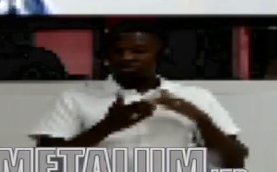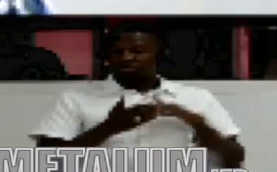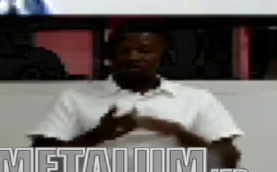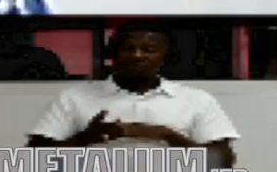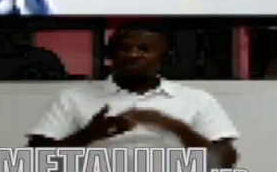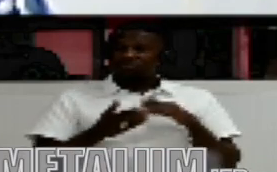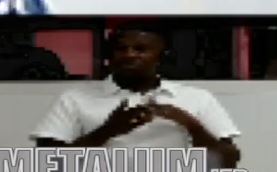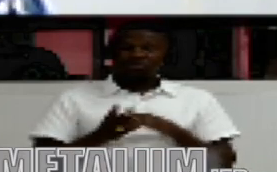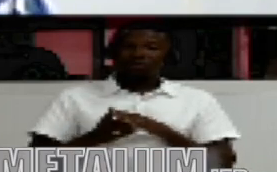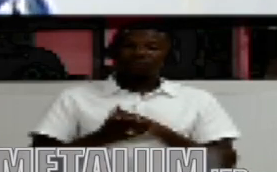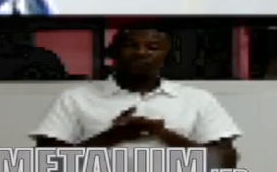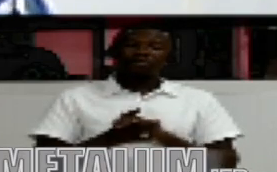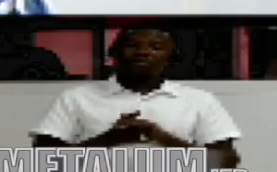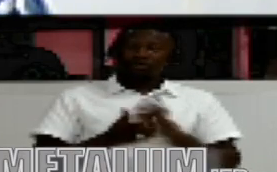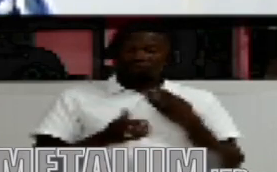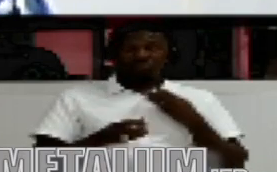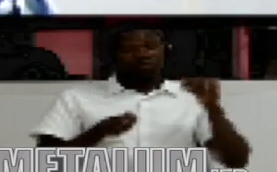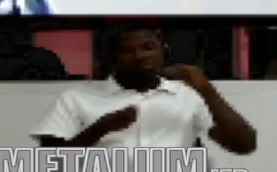At some point,